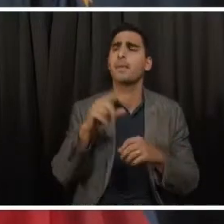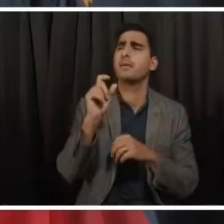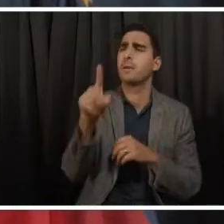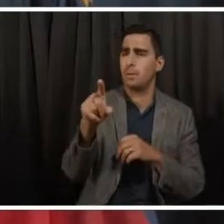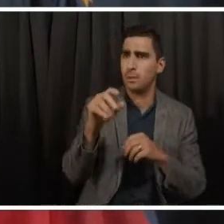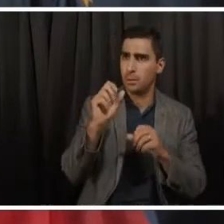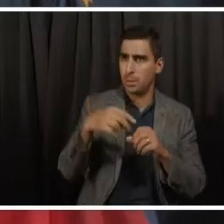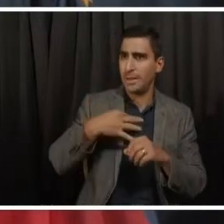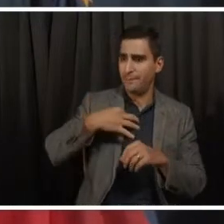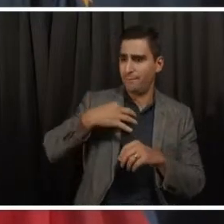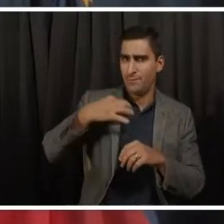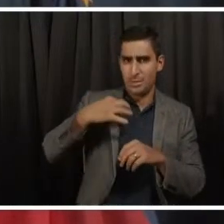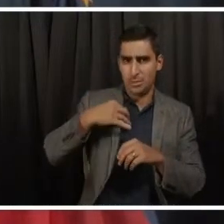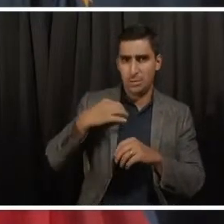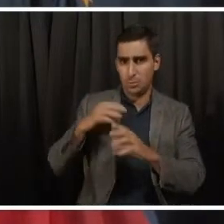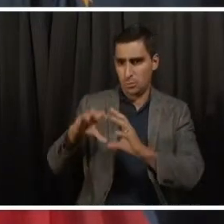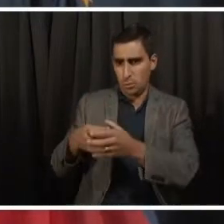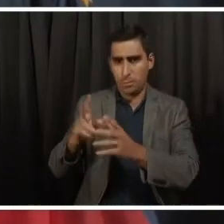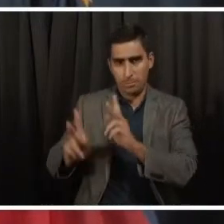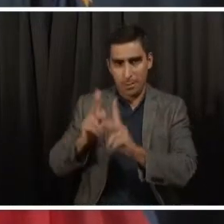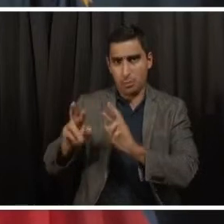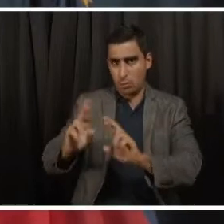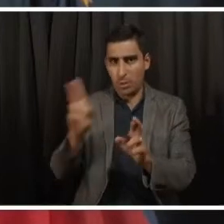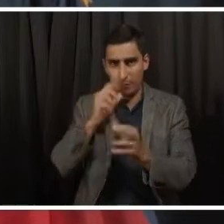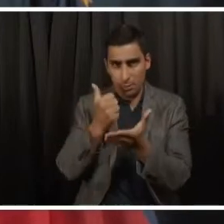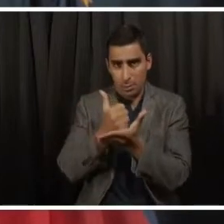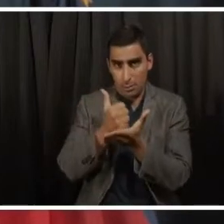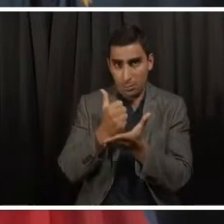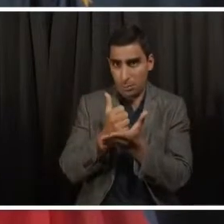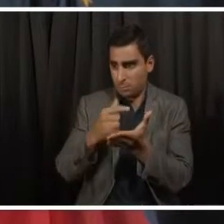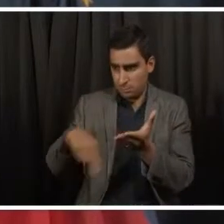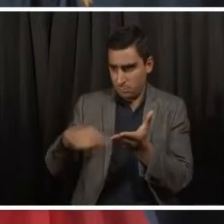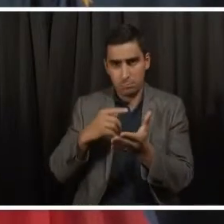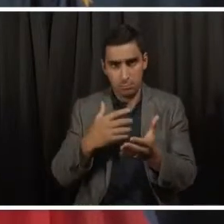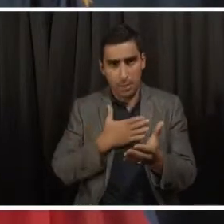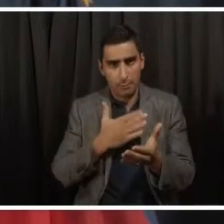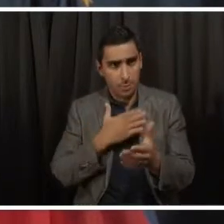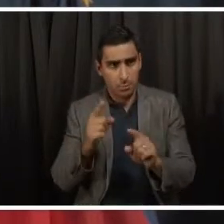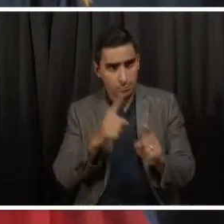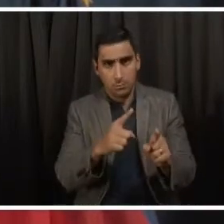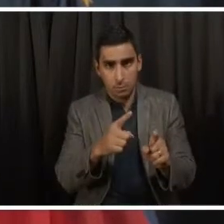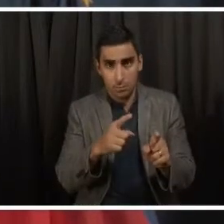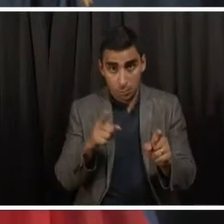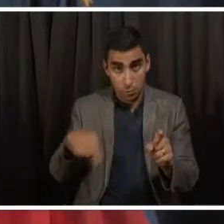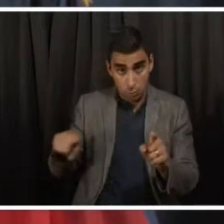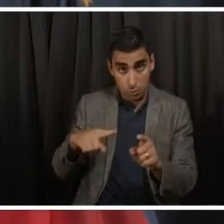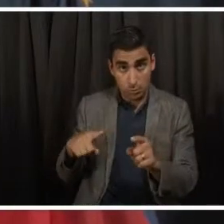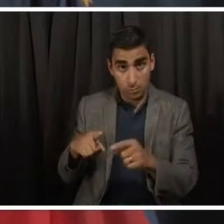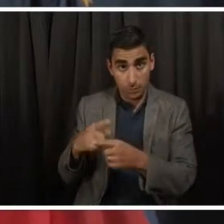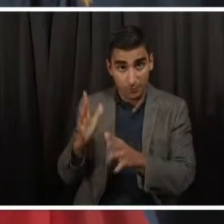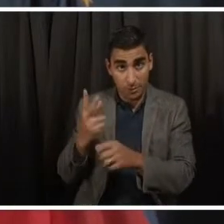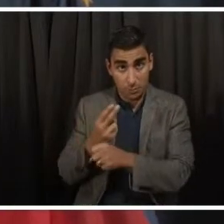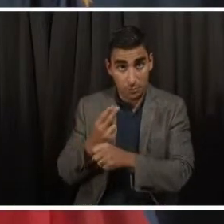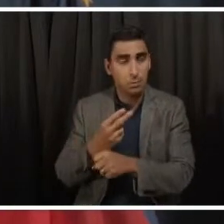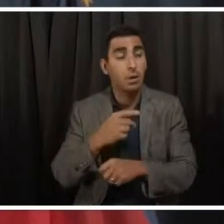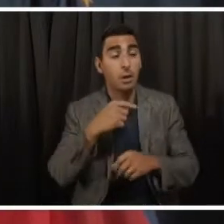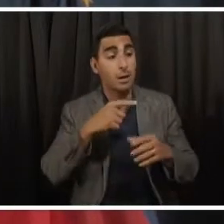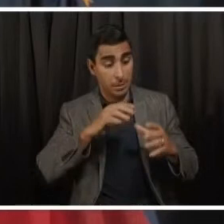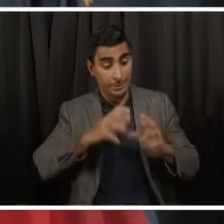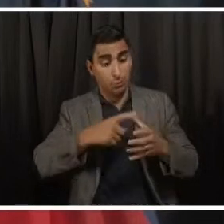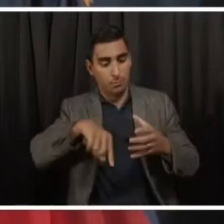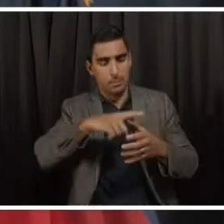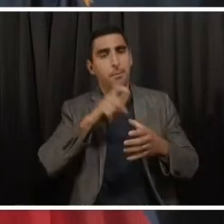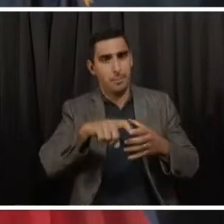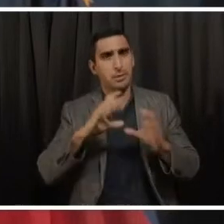Reserve that I know CDPHE has set up of medical professionals who say they're willing to jump in and volunteer in situations. As long as they're qualified. We need